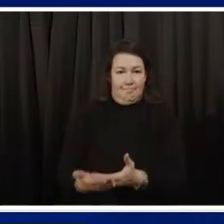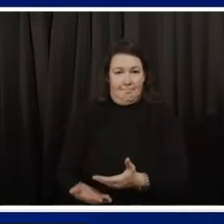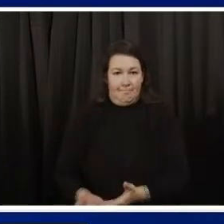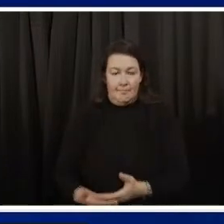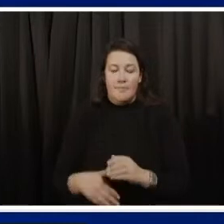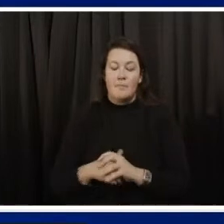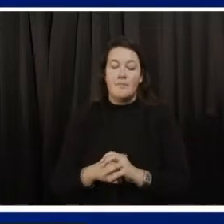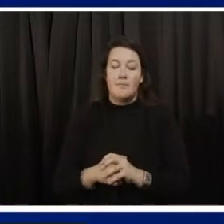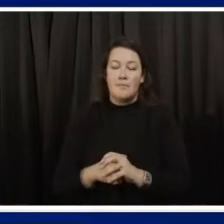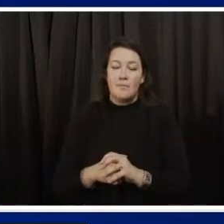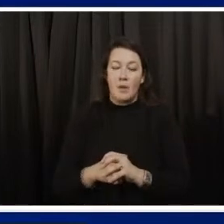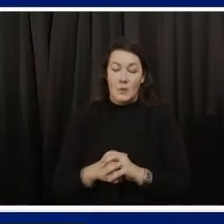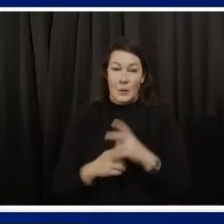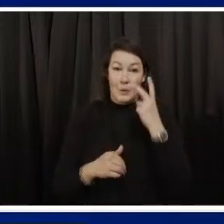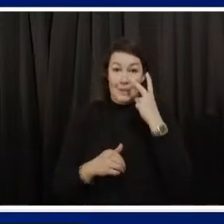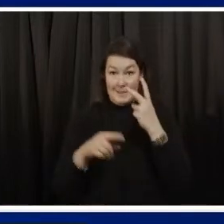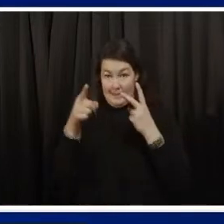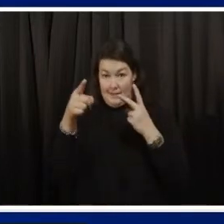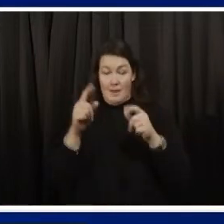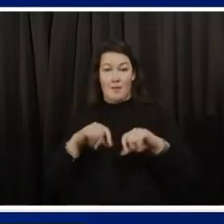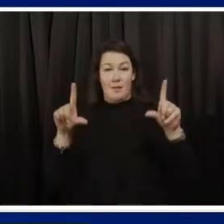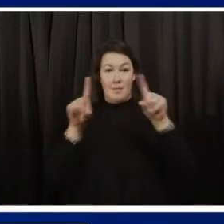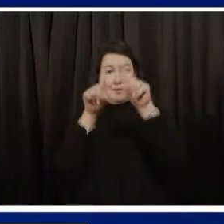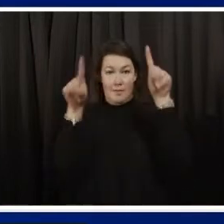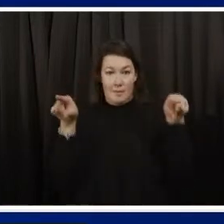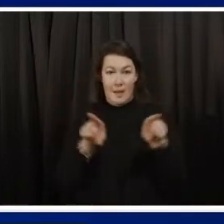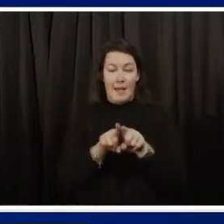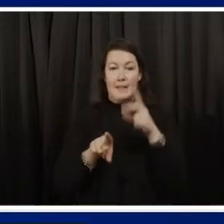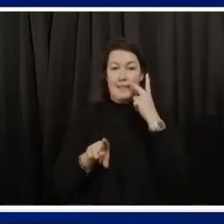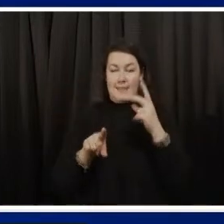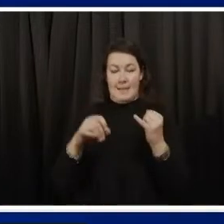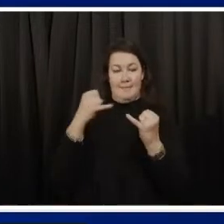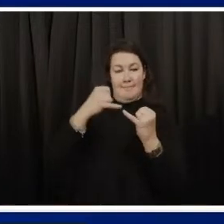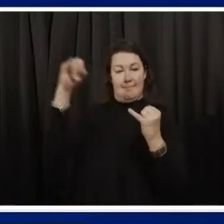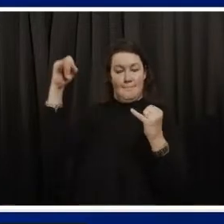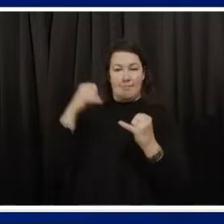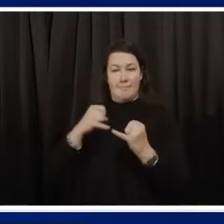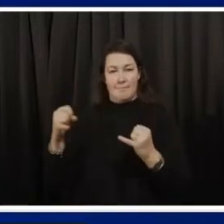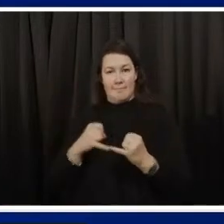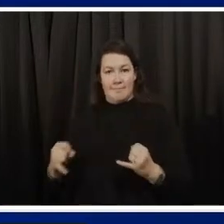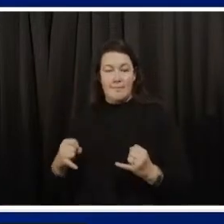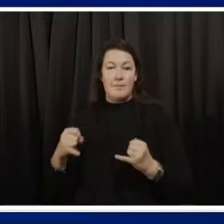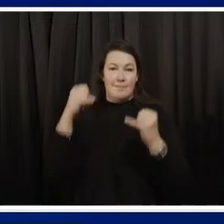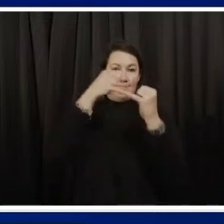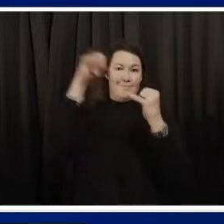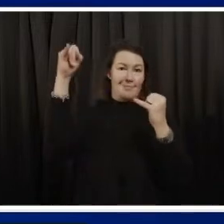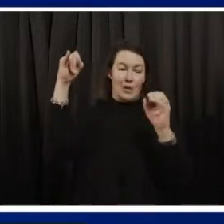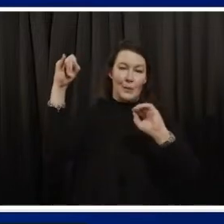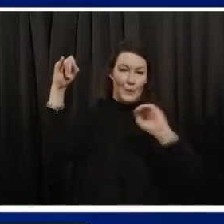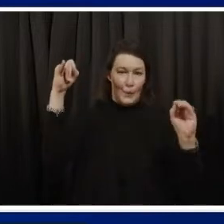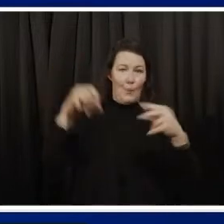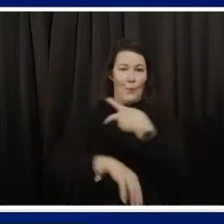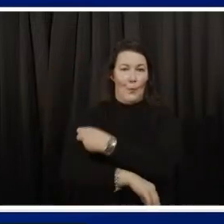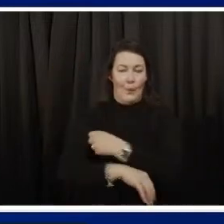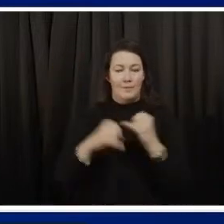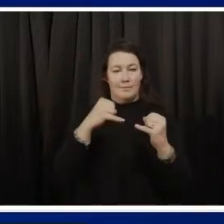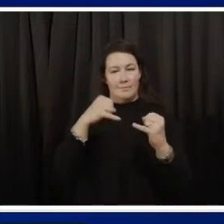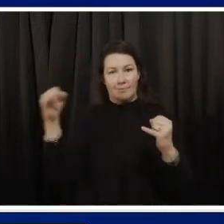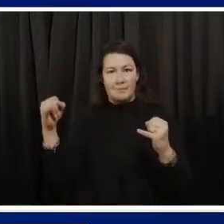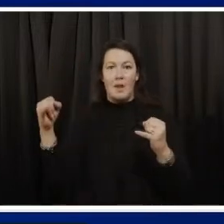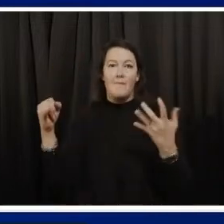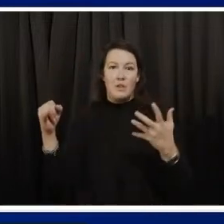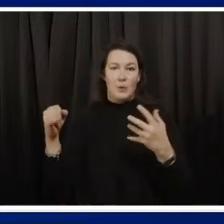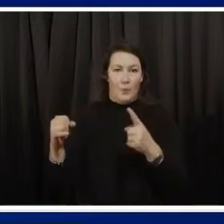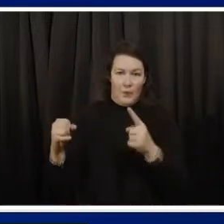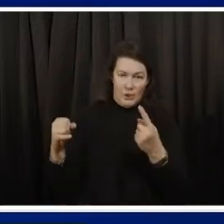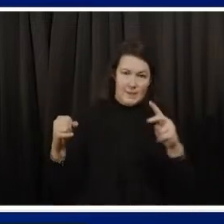people, fully vaccinated people, and fully vaccinated people who have received a booster dose. So you can see the unvaccinated individuals, their case rate is